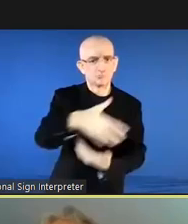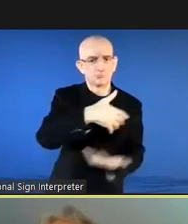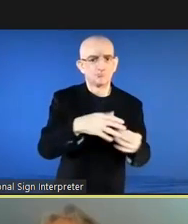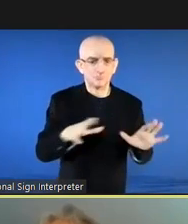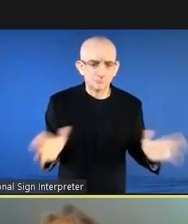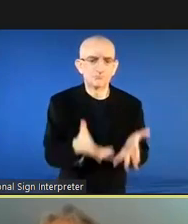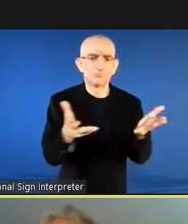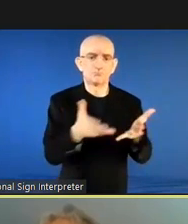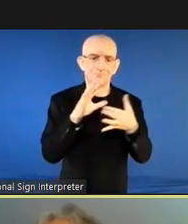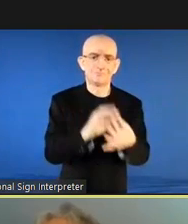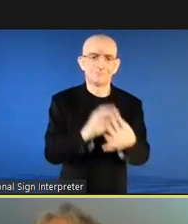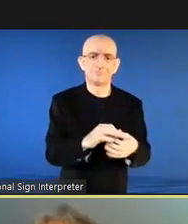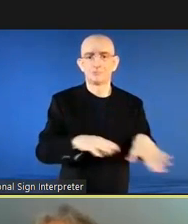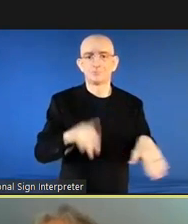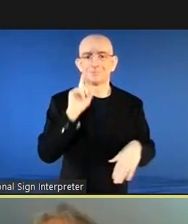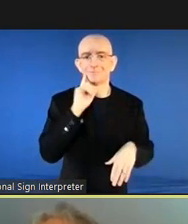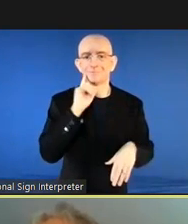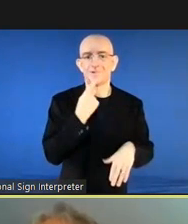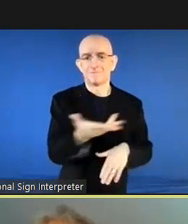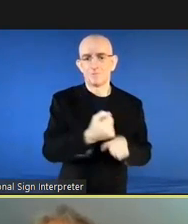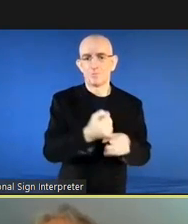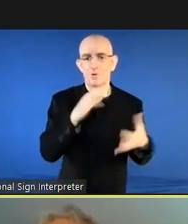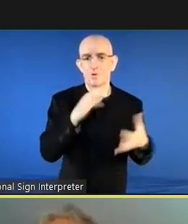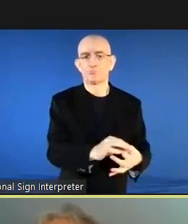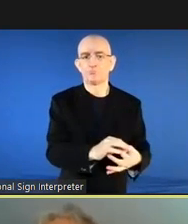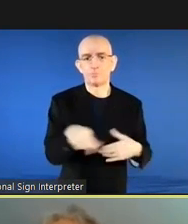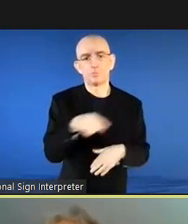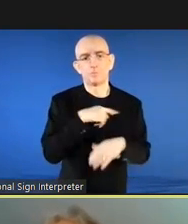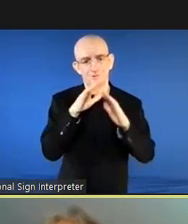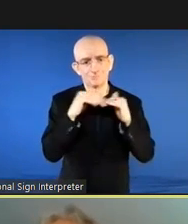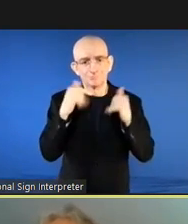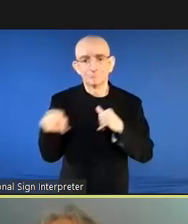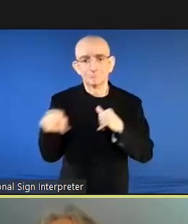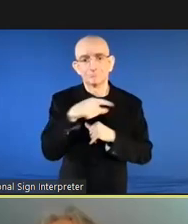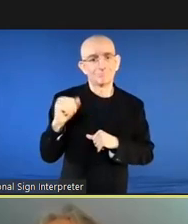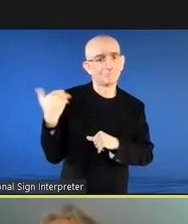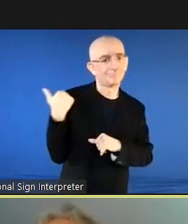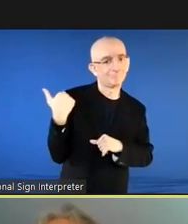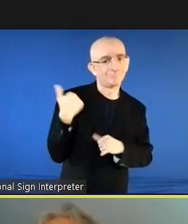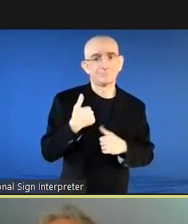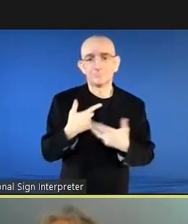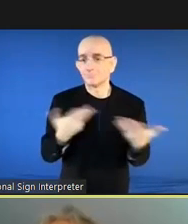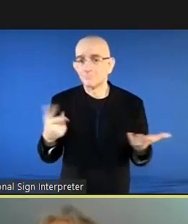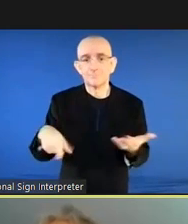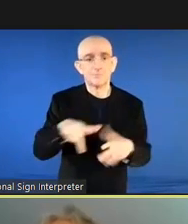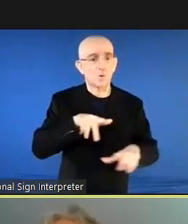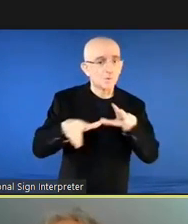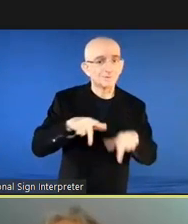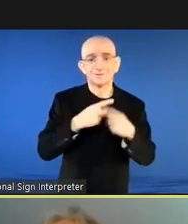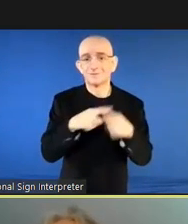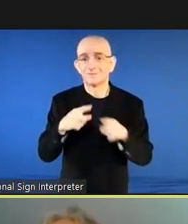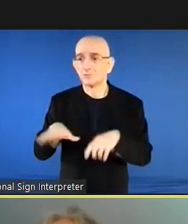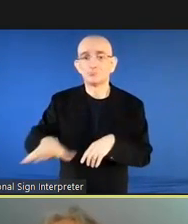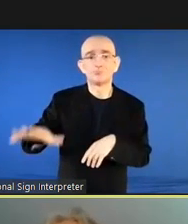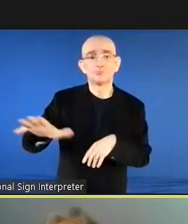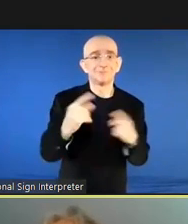to be contacted by any organisation in that situation that really wants to kind of up the ante in